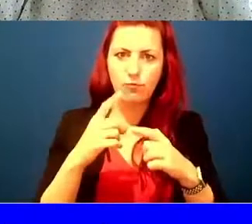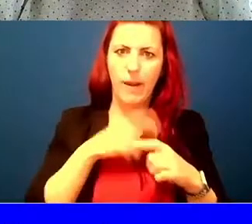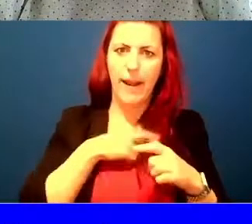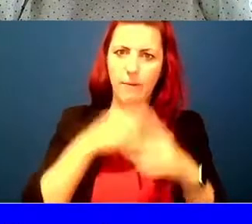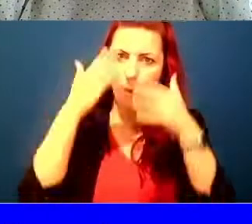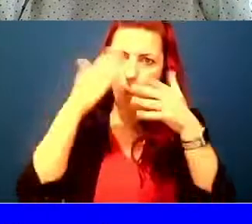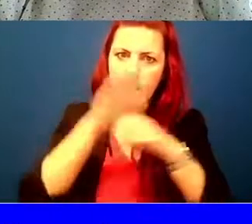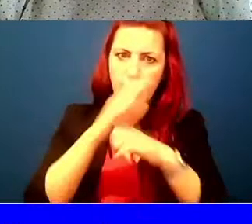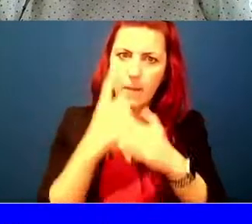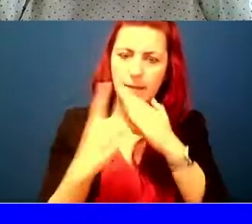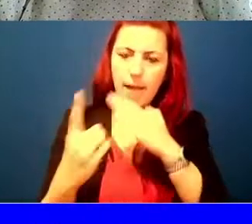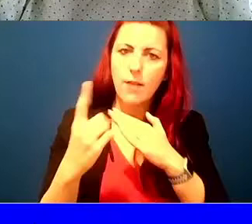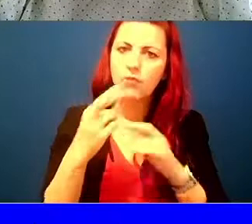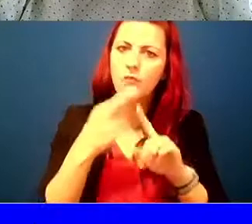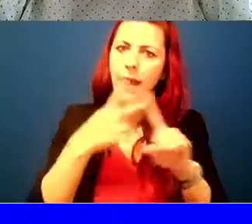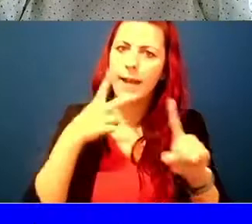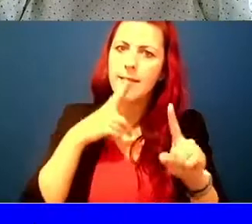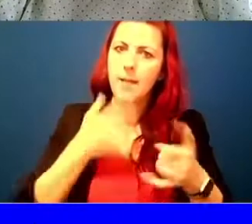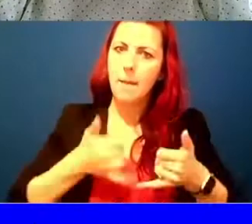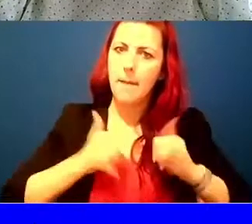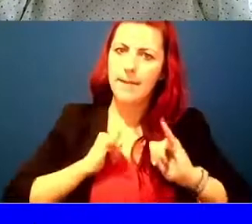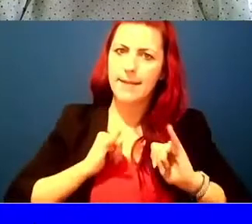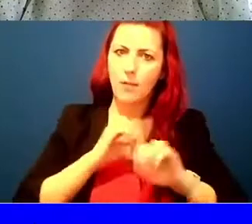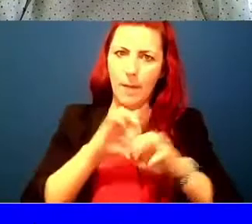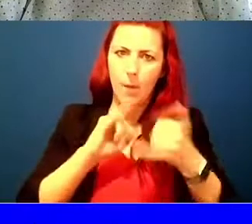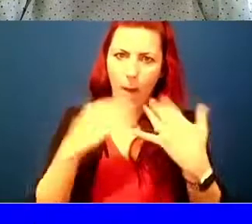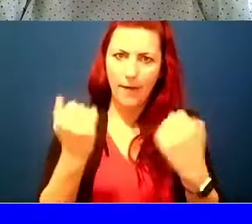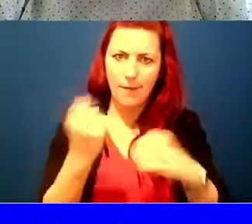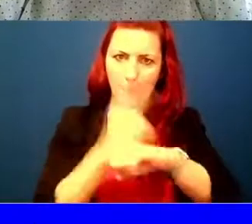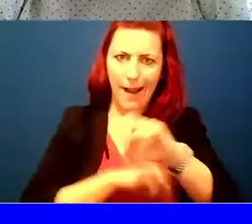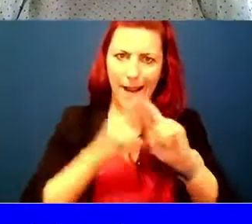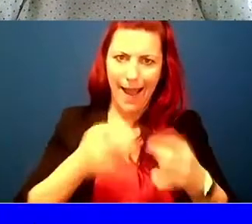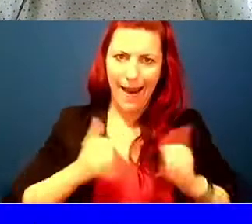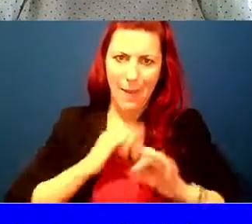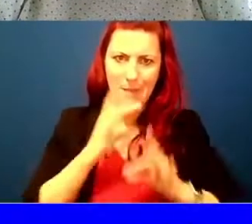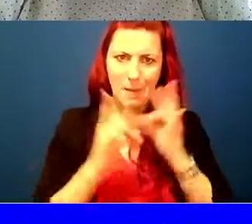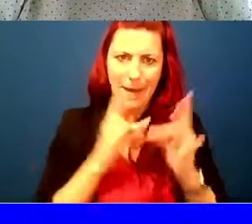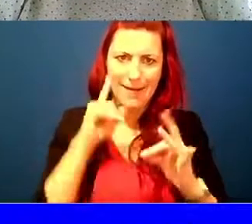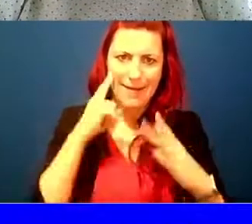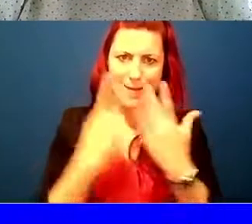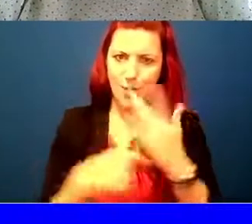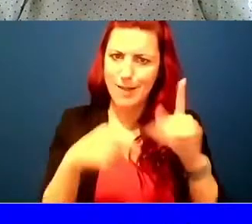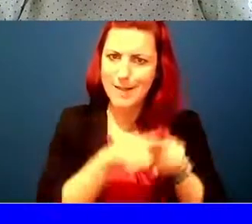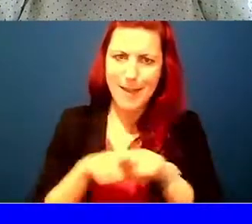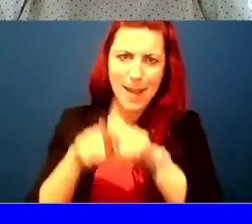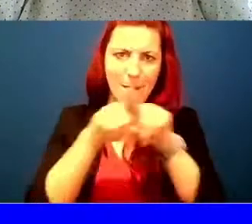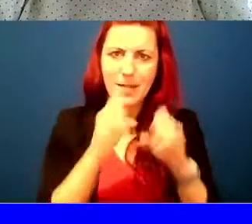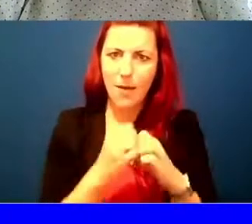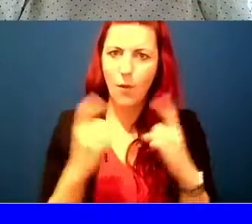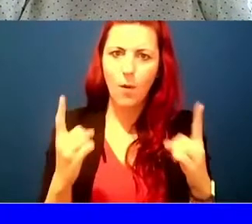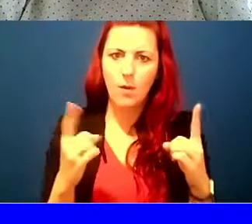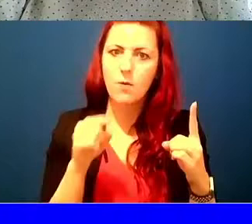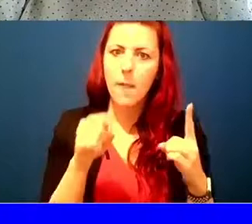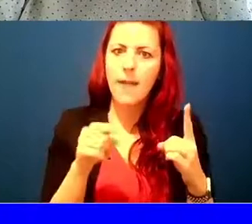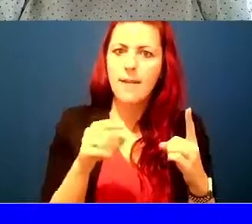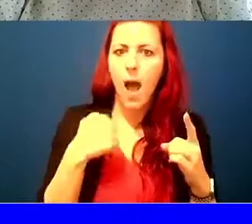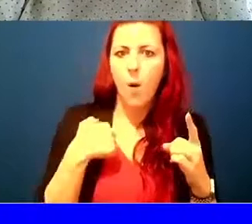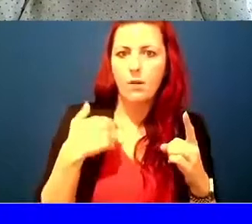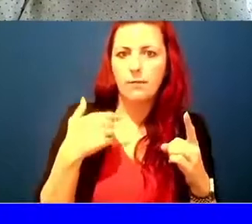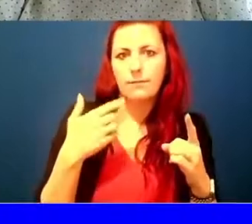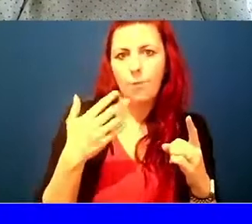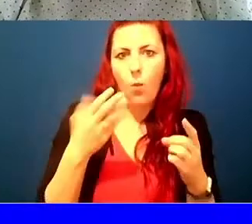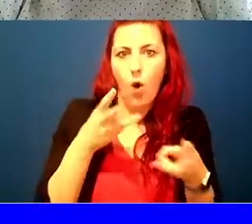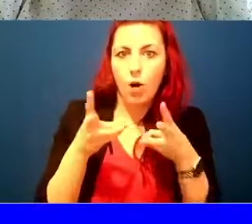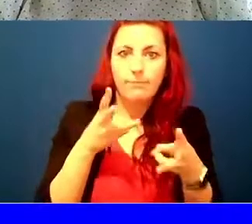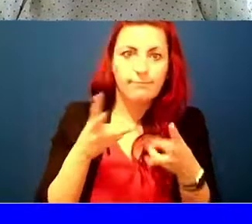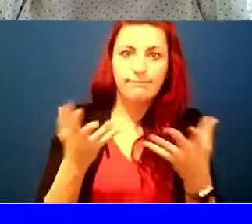the capacity of people with disabilities to make their own decisions equally with others. So that's where we start from, and I suppose that informs all of our